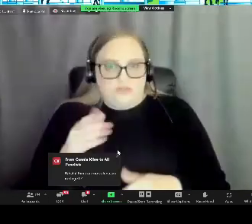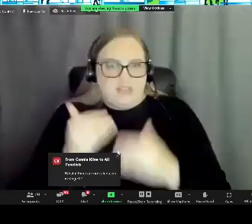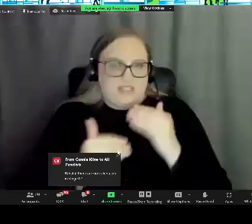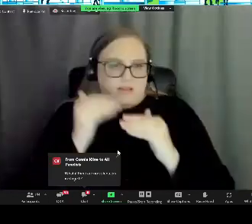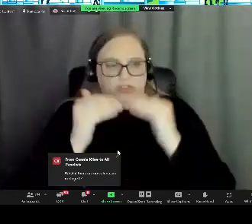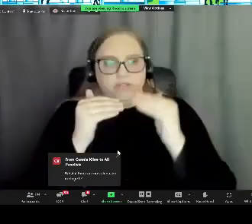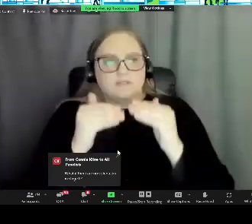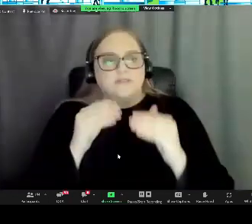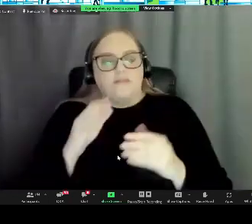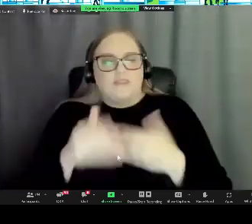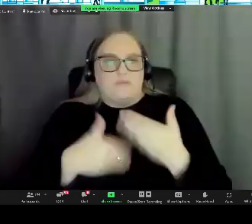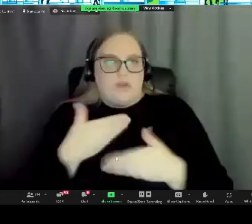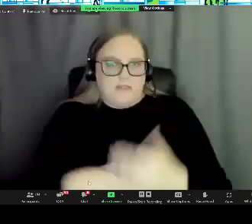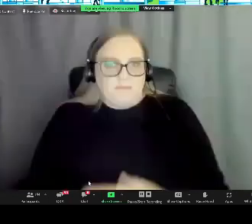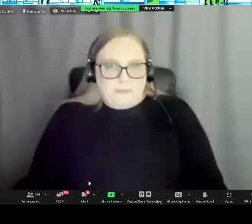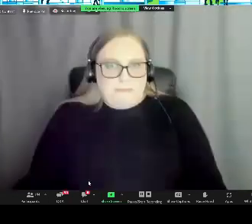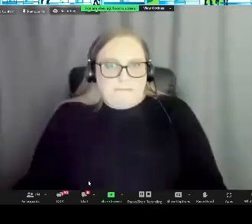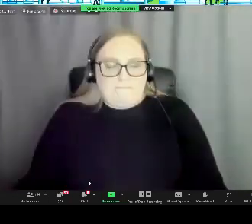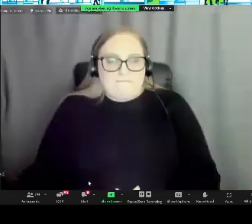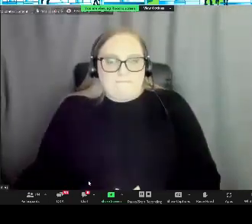siting process.